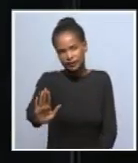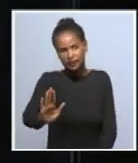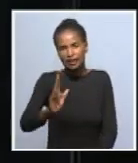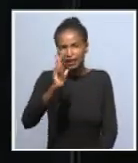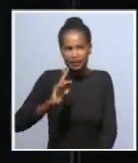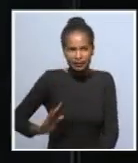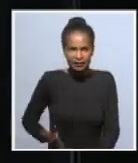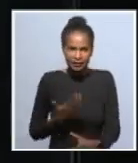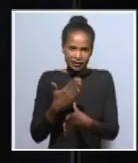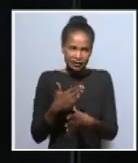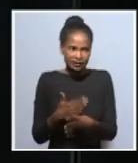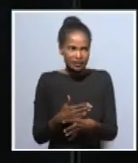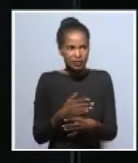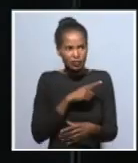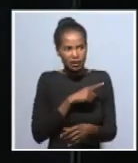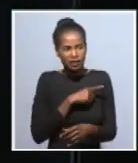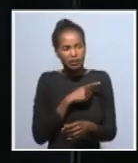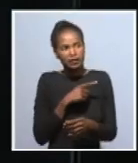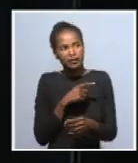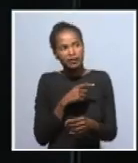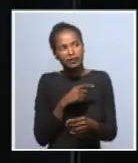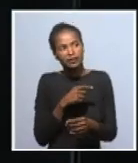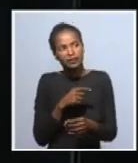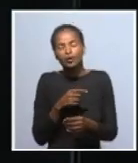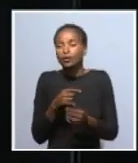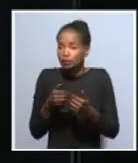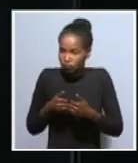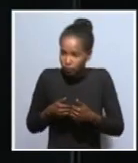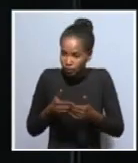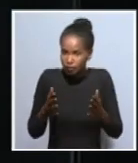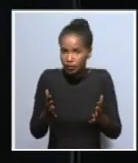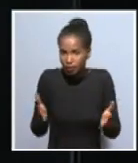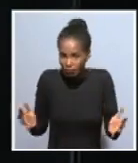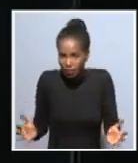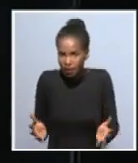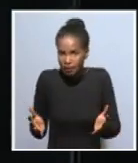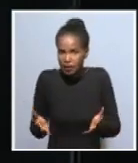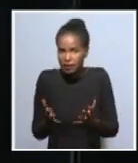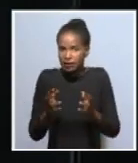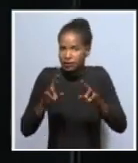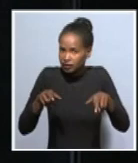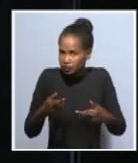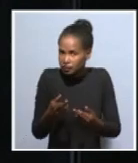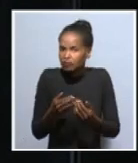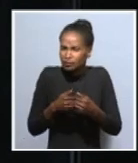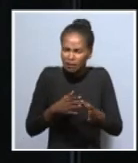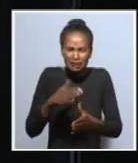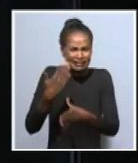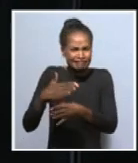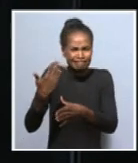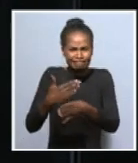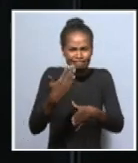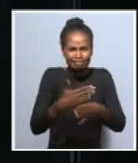who can be, because we need to activate those resources in order to be productive. So what I'm saying is